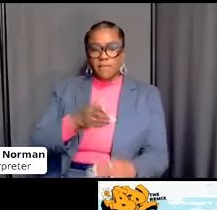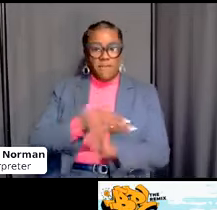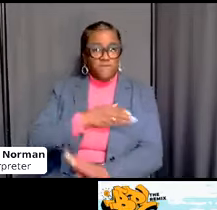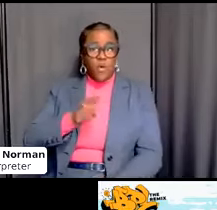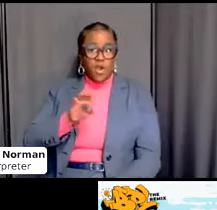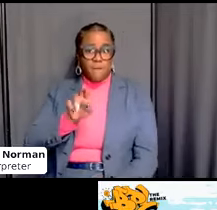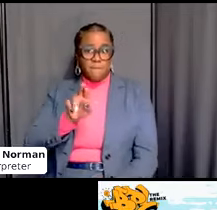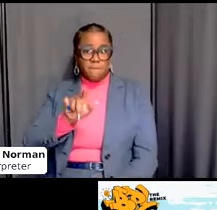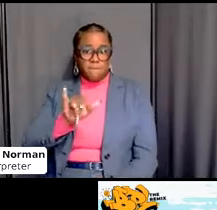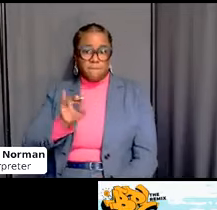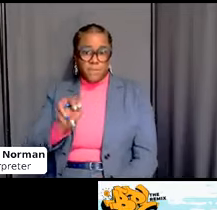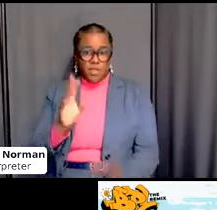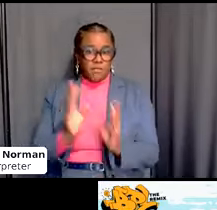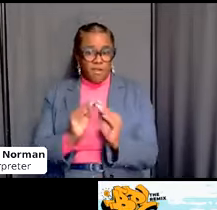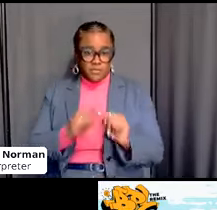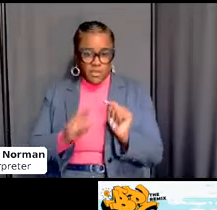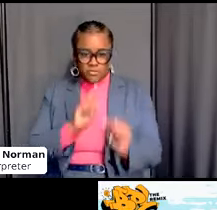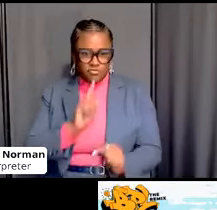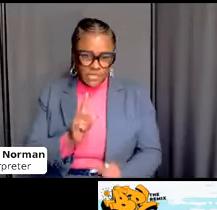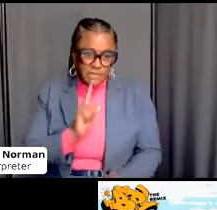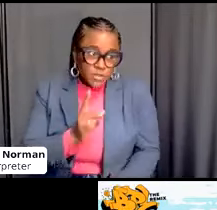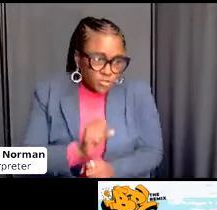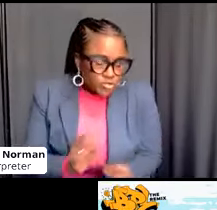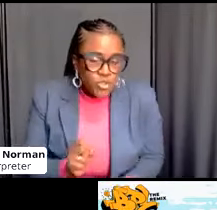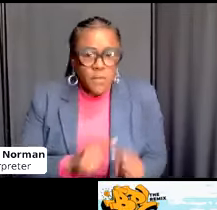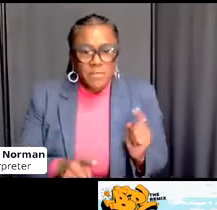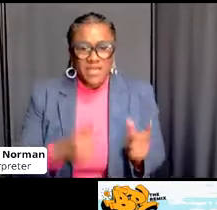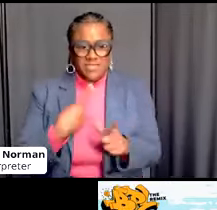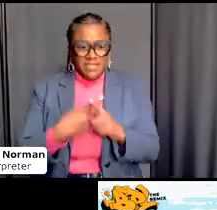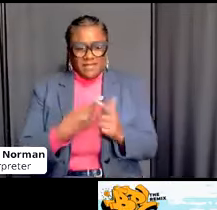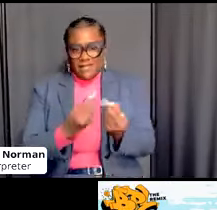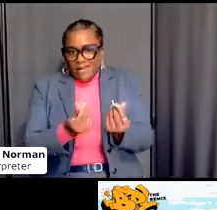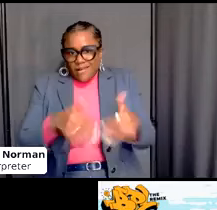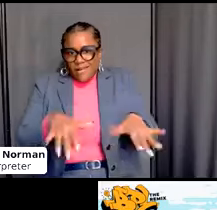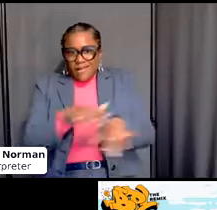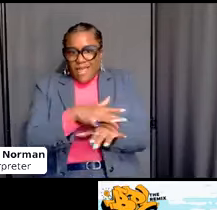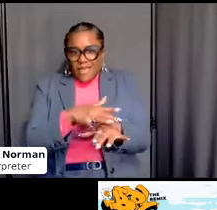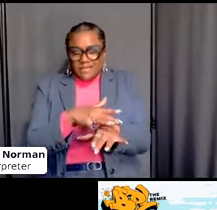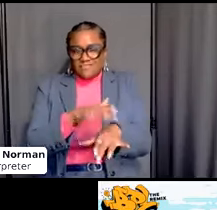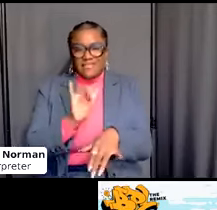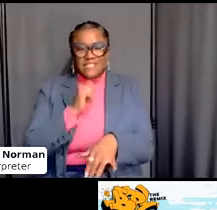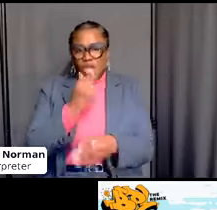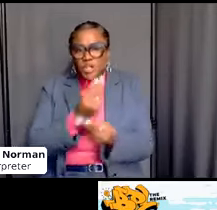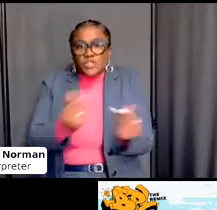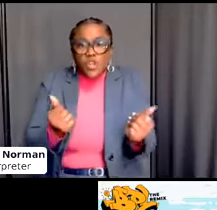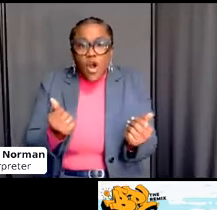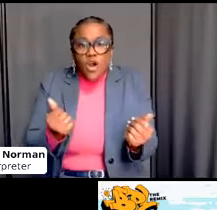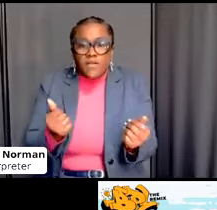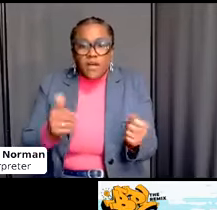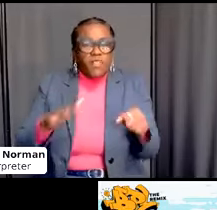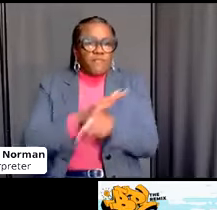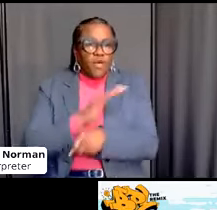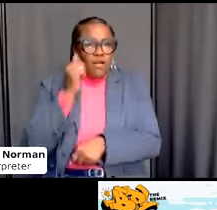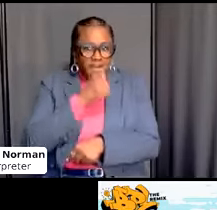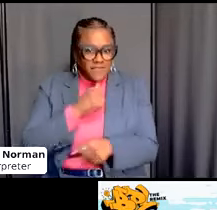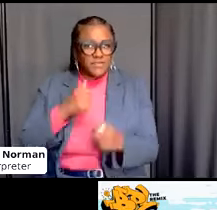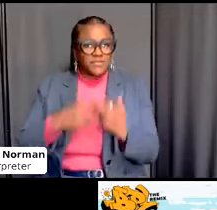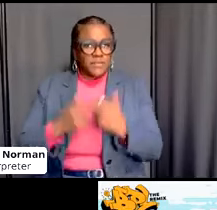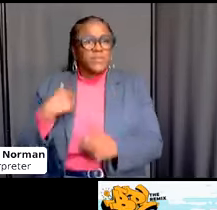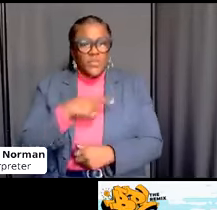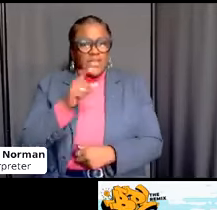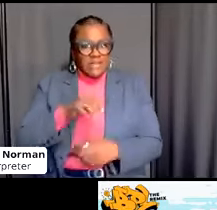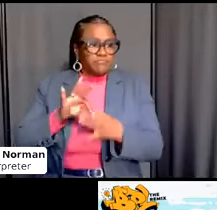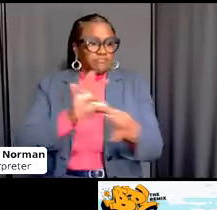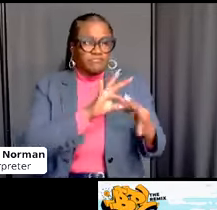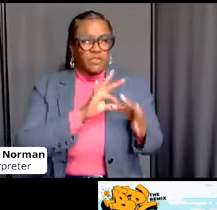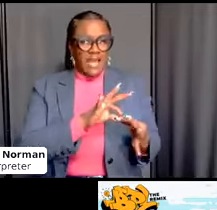really anything that's going to stop them taking some territory or whatever. It's not going to solve the problem that Africa has. We really need a united Africa that's